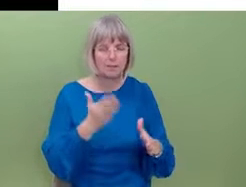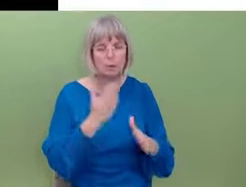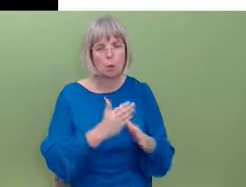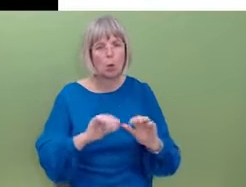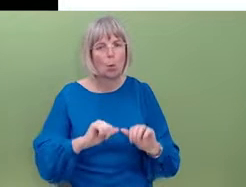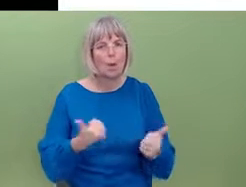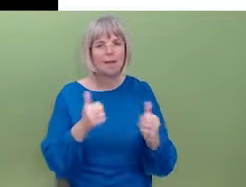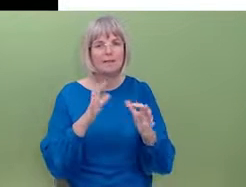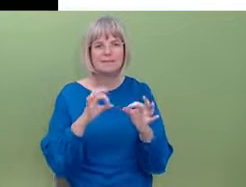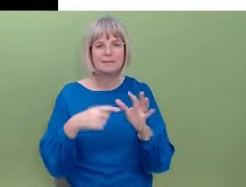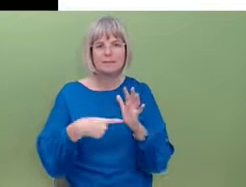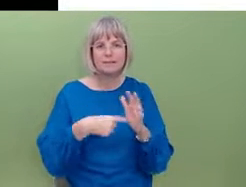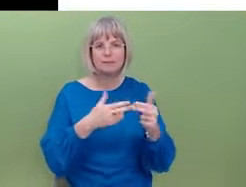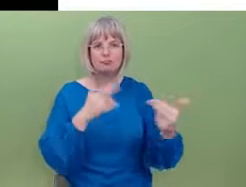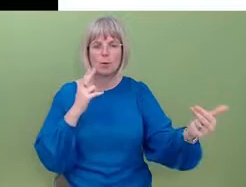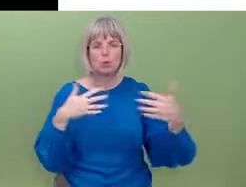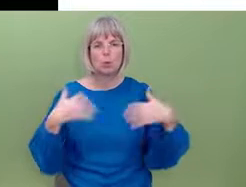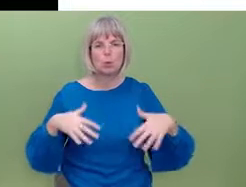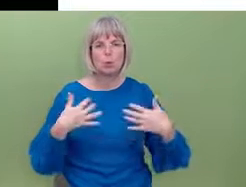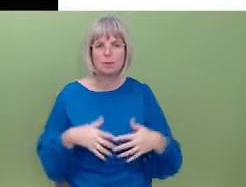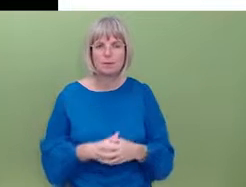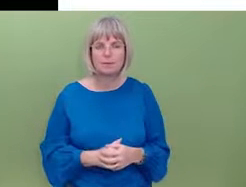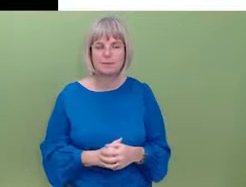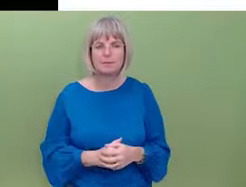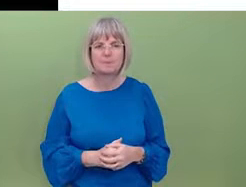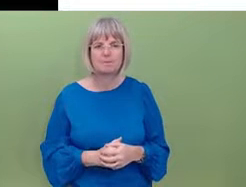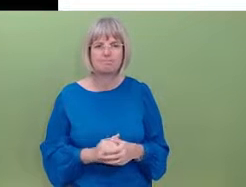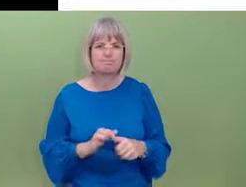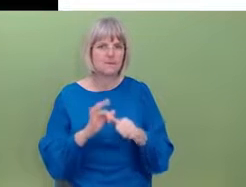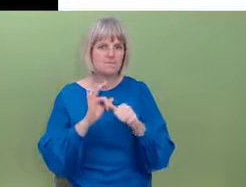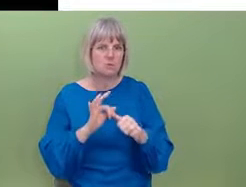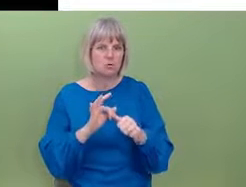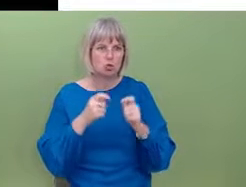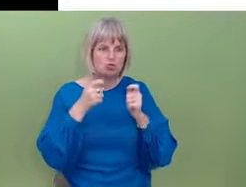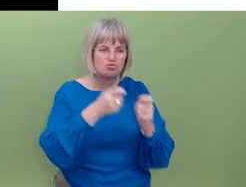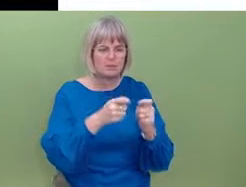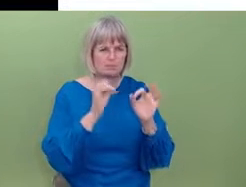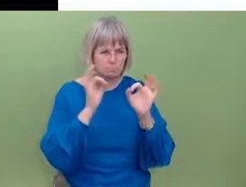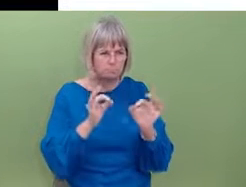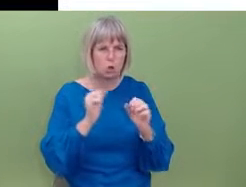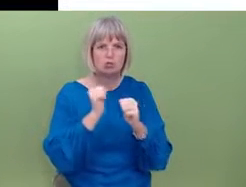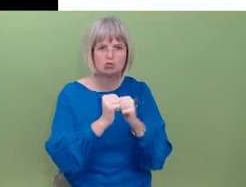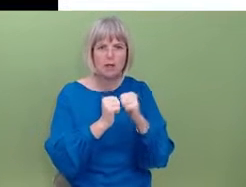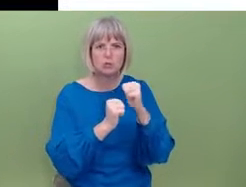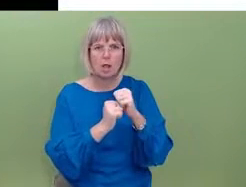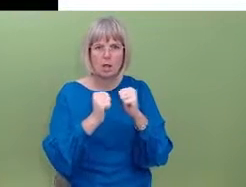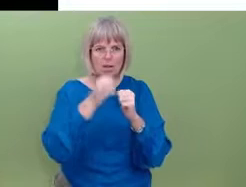Now, first of all, the treatments that we offer are very structured and follow a strict protocol and